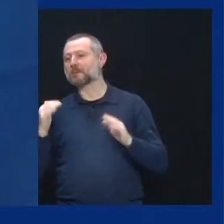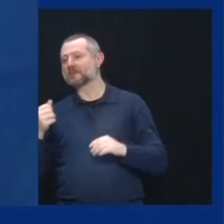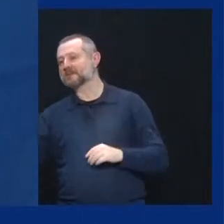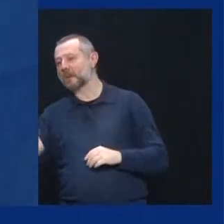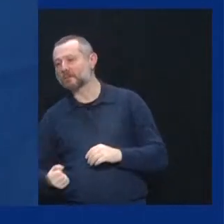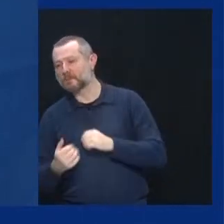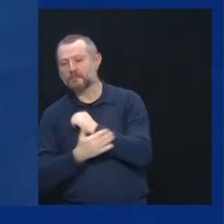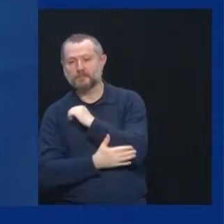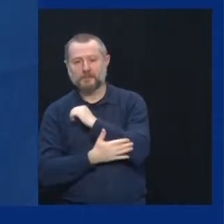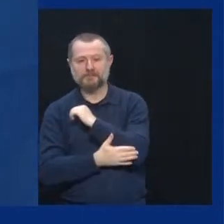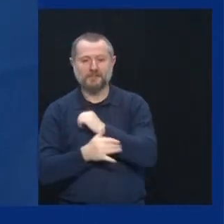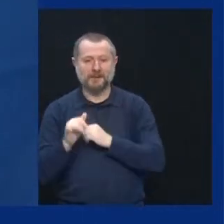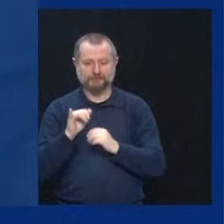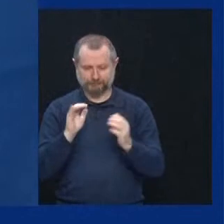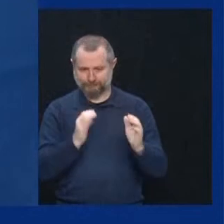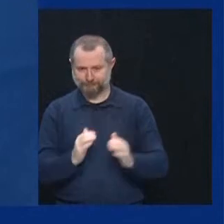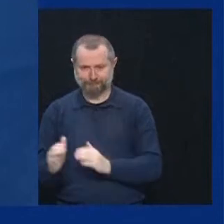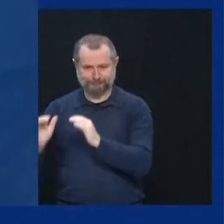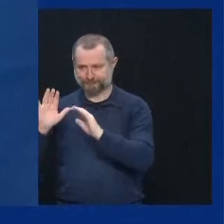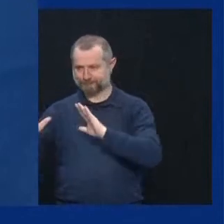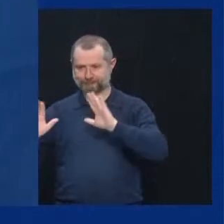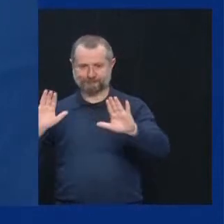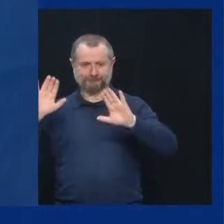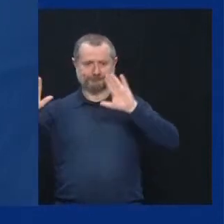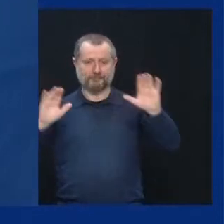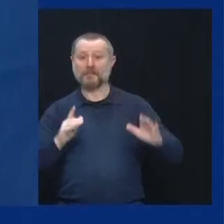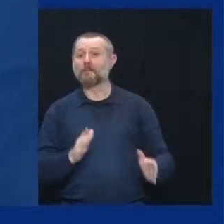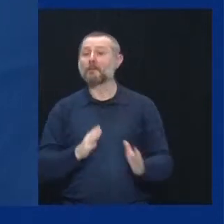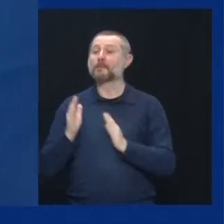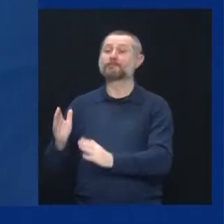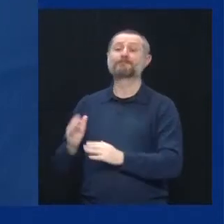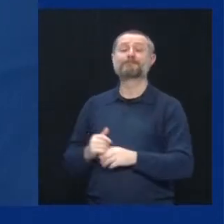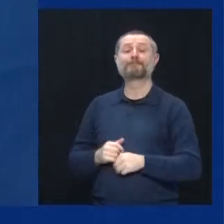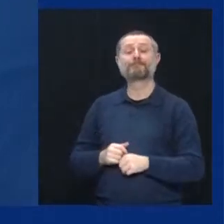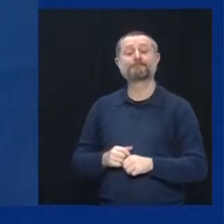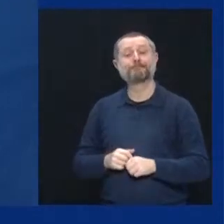county? How many vaccinations